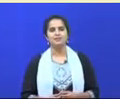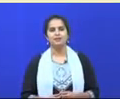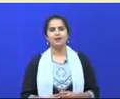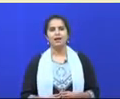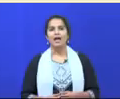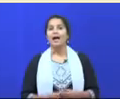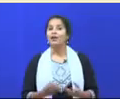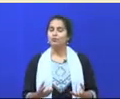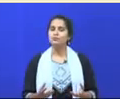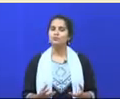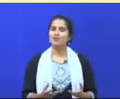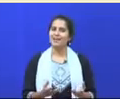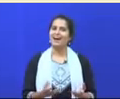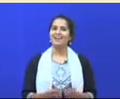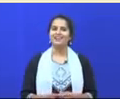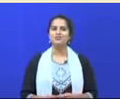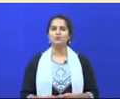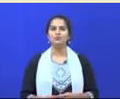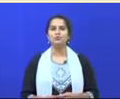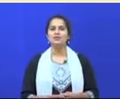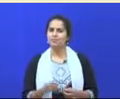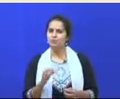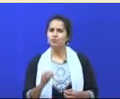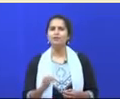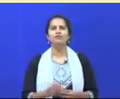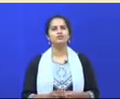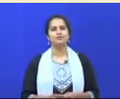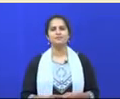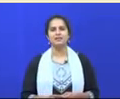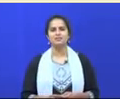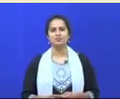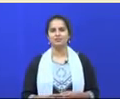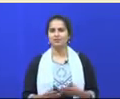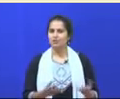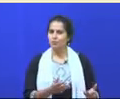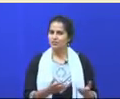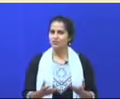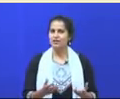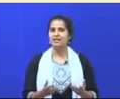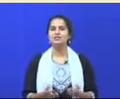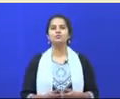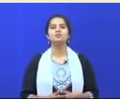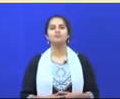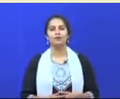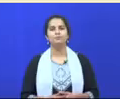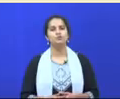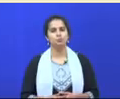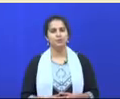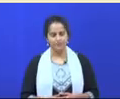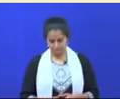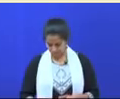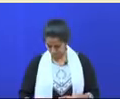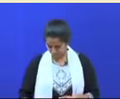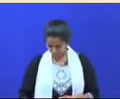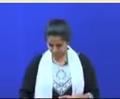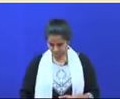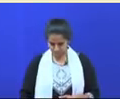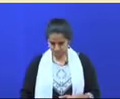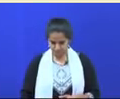present tense, and also try and highlight to you some unique features of Sanskrit which is related to this verb to be.